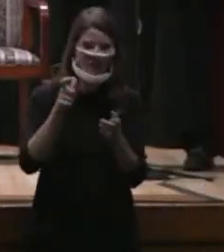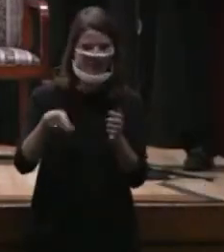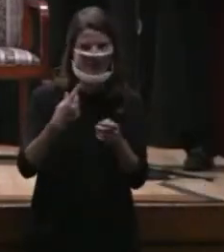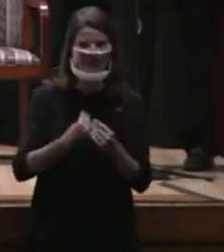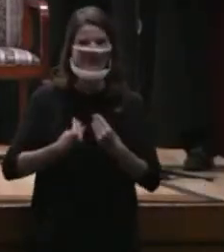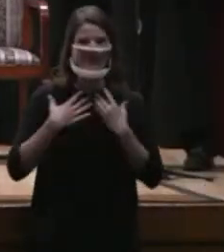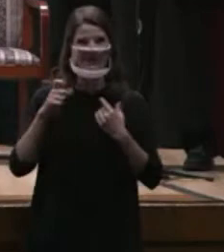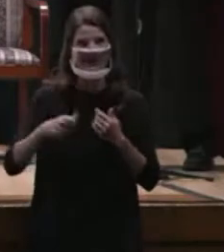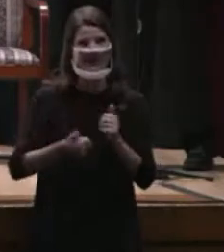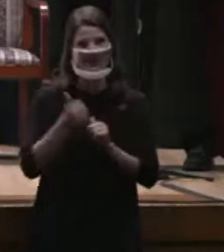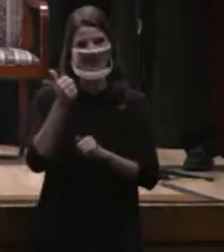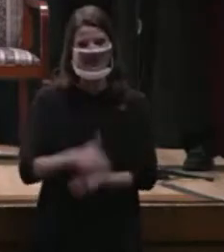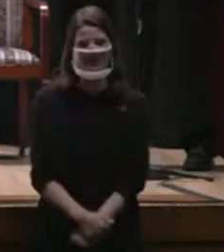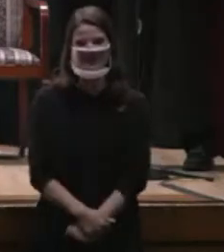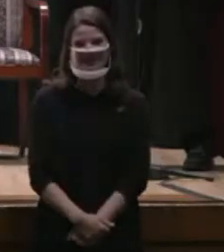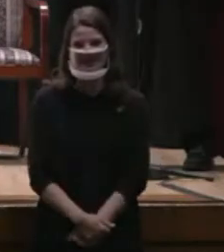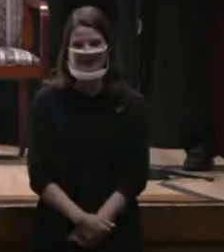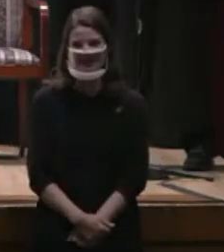it the most.